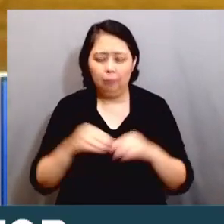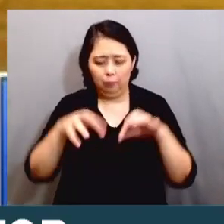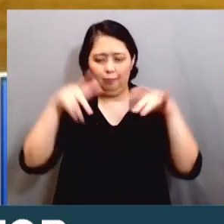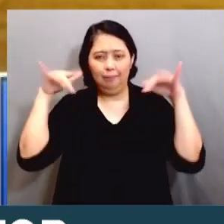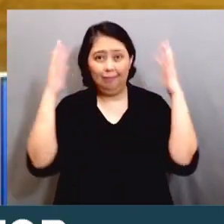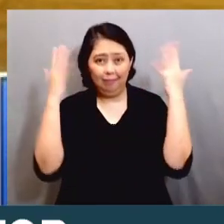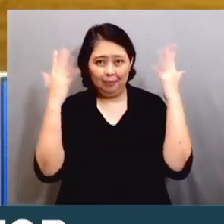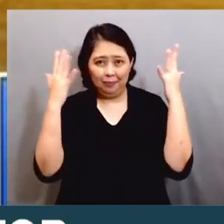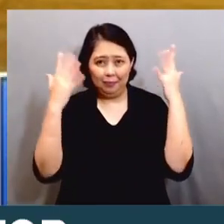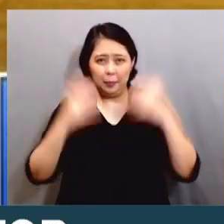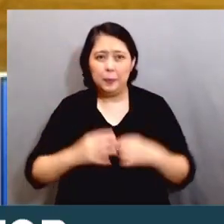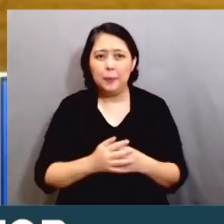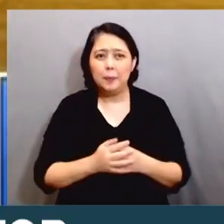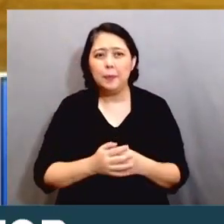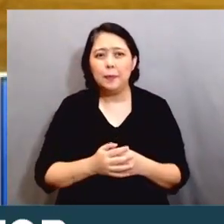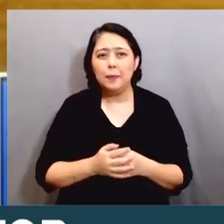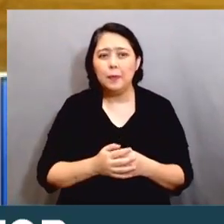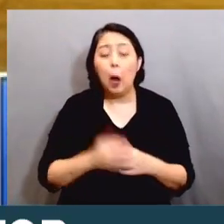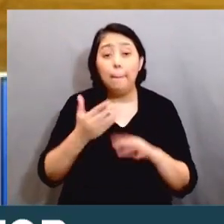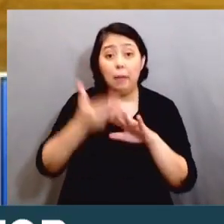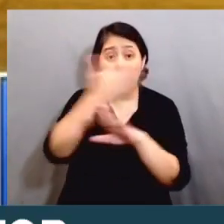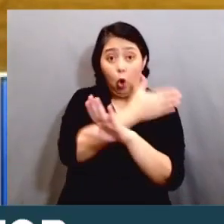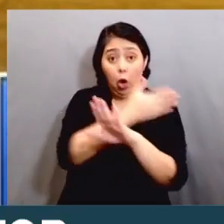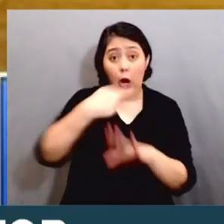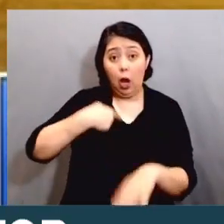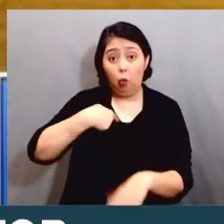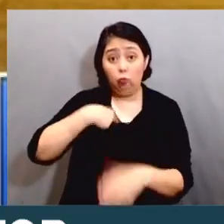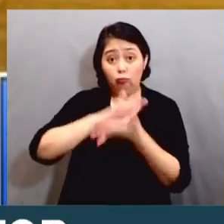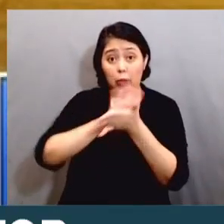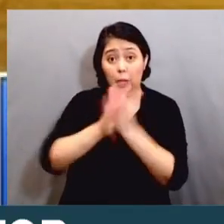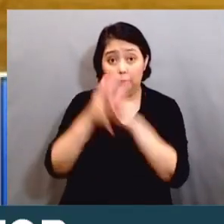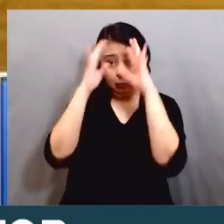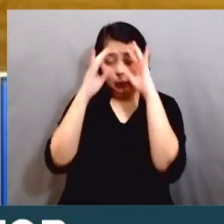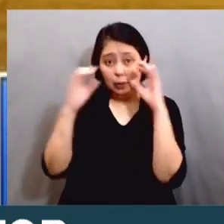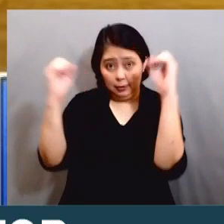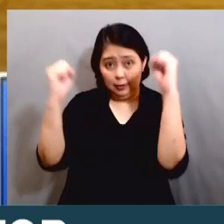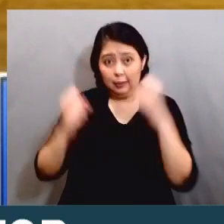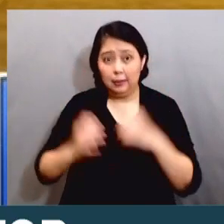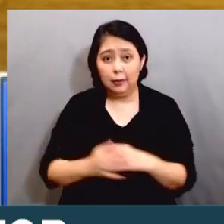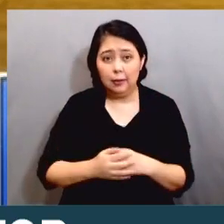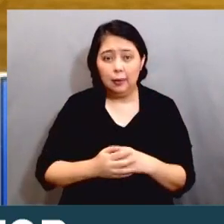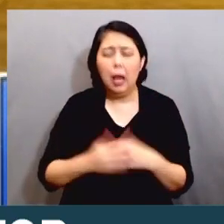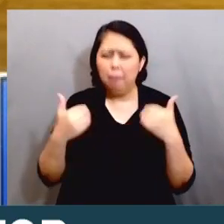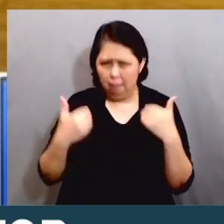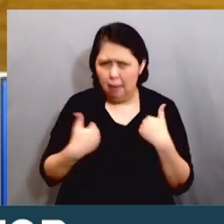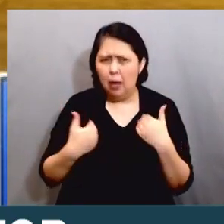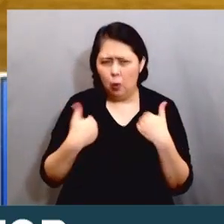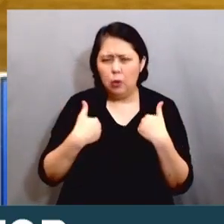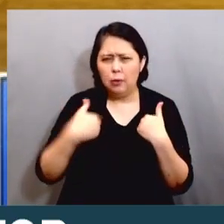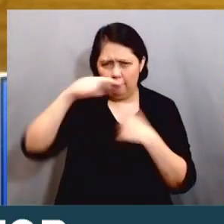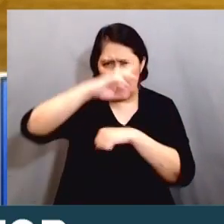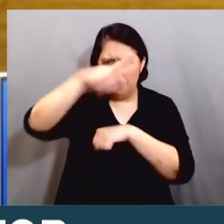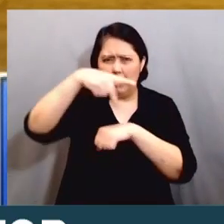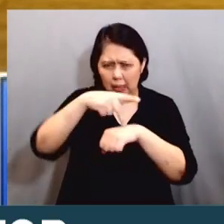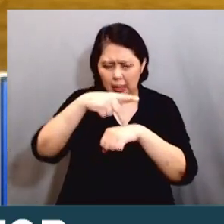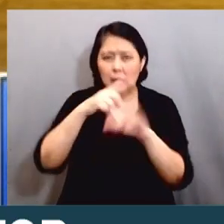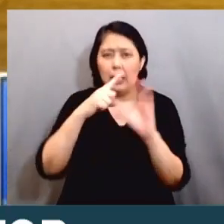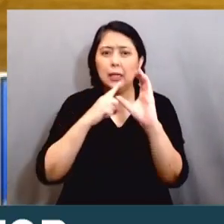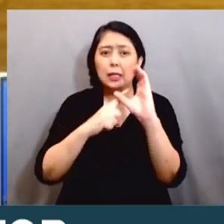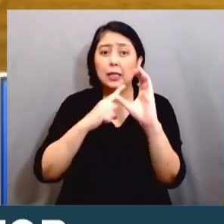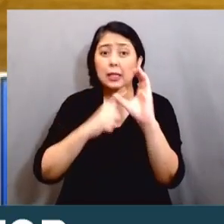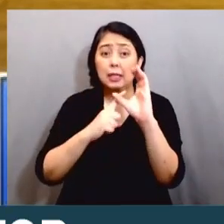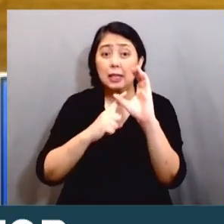Before I took office, our country was beset with communist insurgency scattered across the